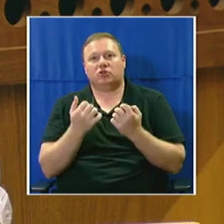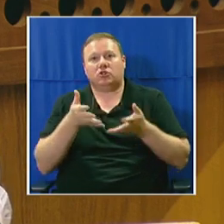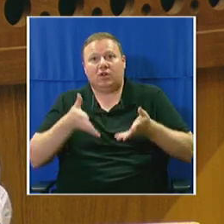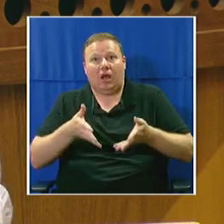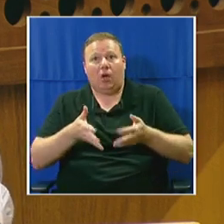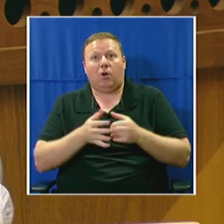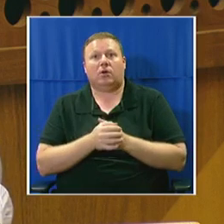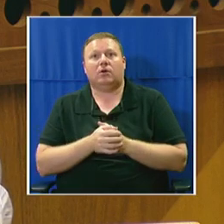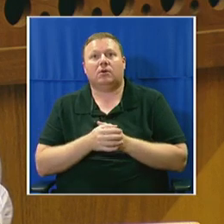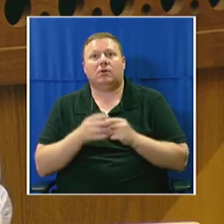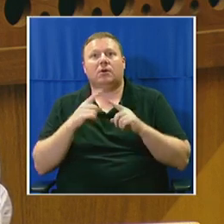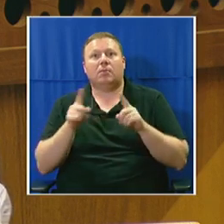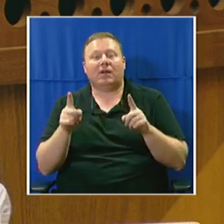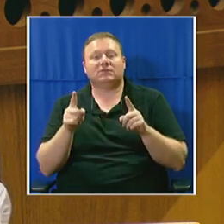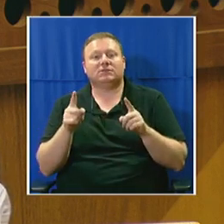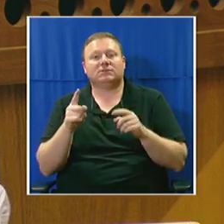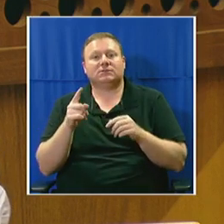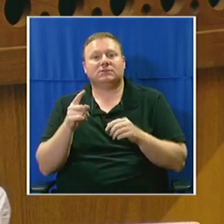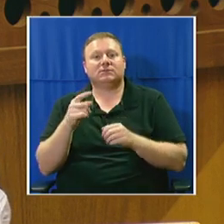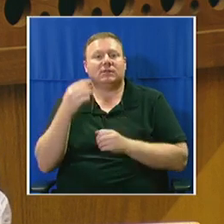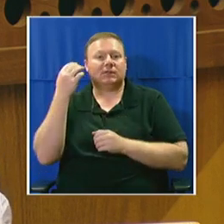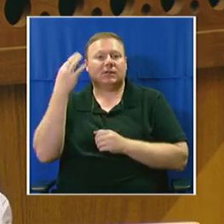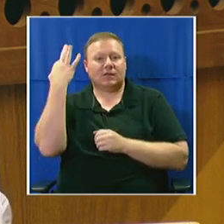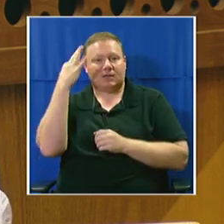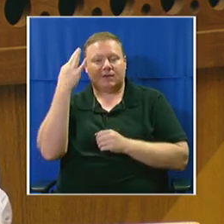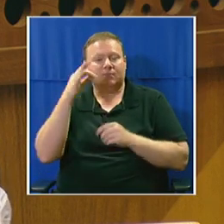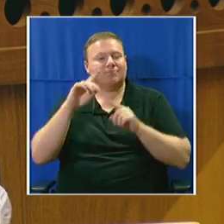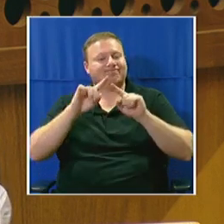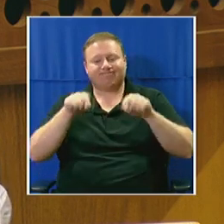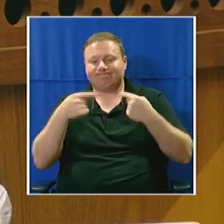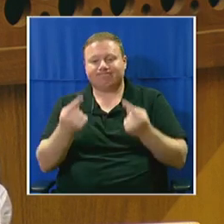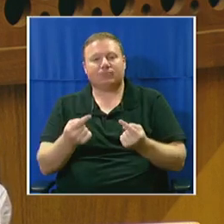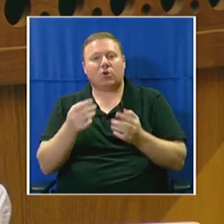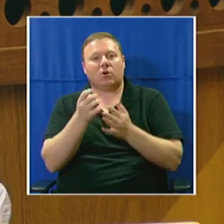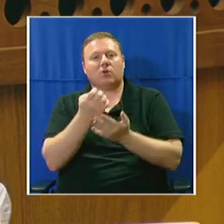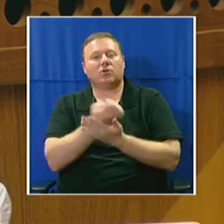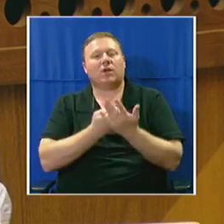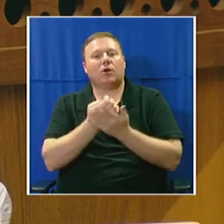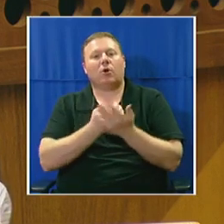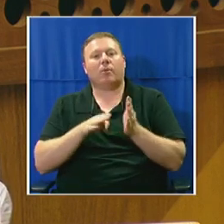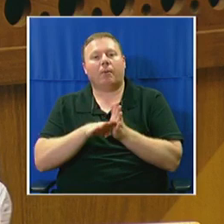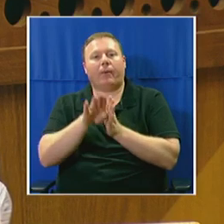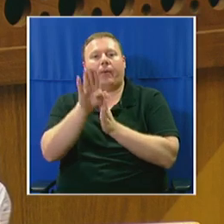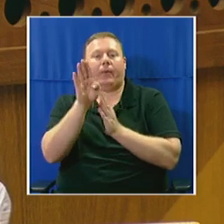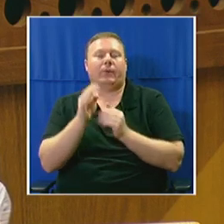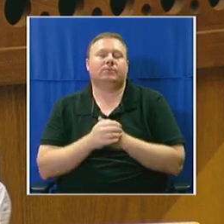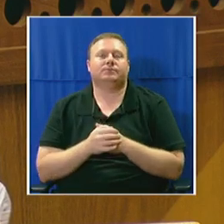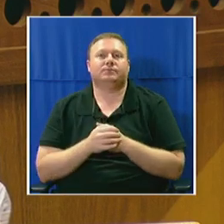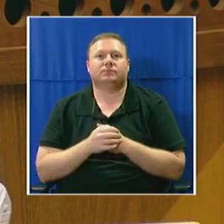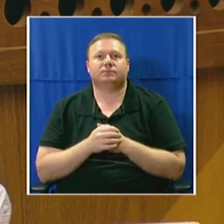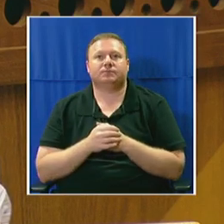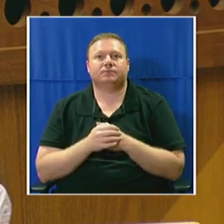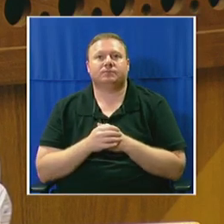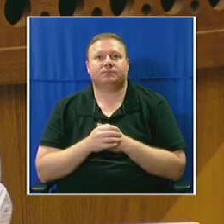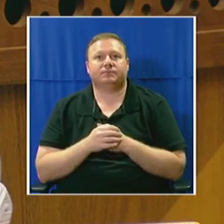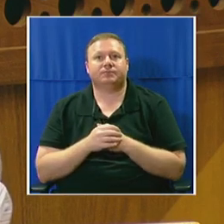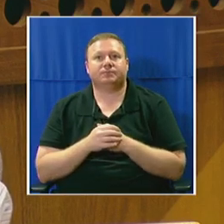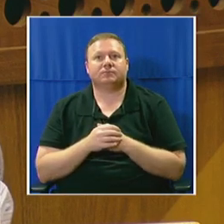of the unrealistic and unsustainable defense review of 2015 and to nearly double the defense